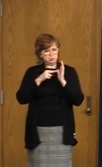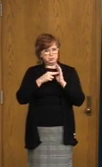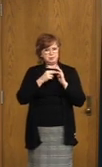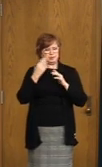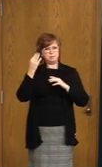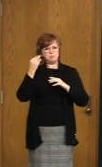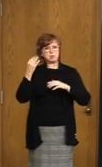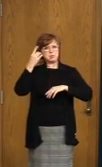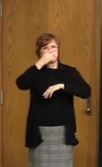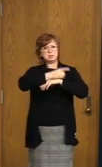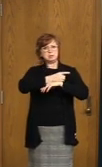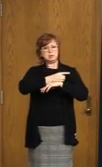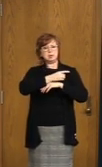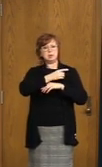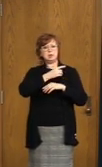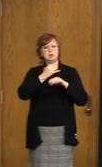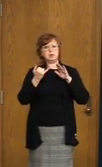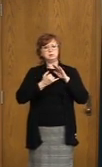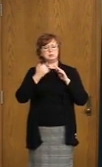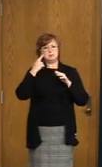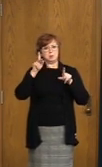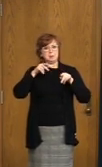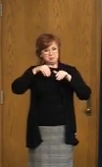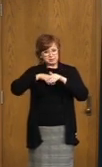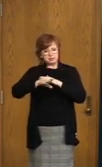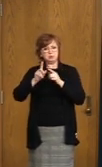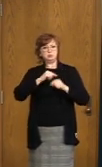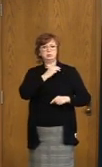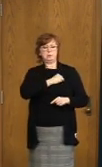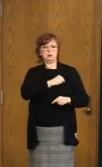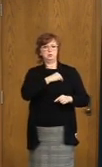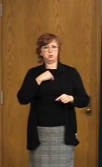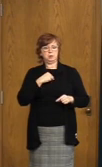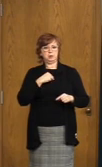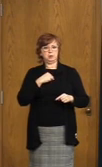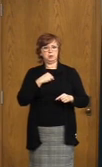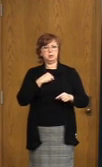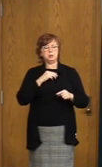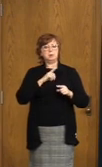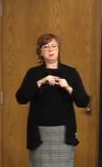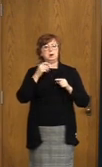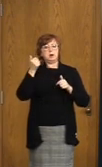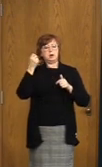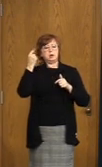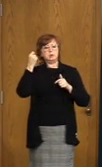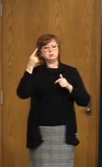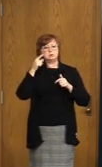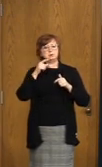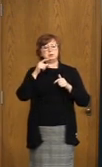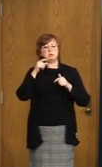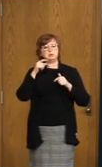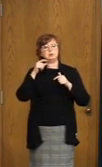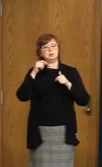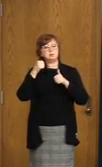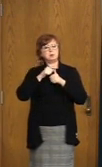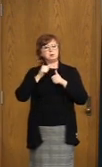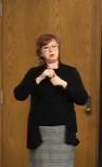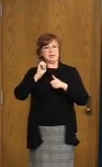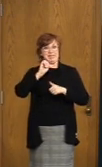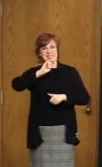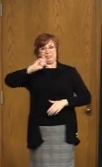So we know that the Atlantic bubble has tried to maintain a very low COVID infection rate throughout, and it's good for